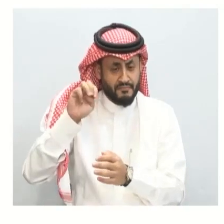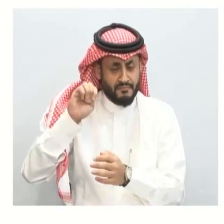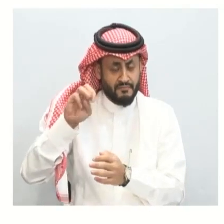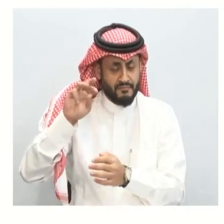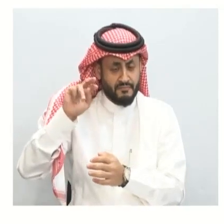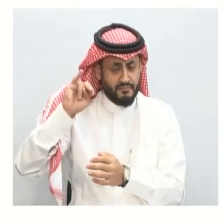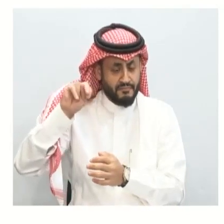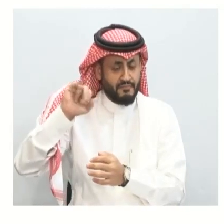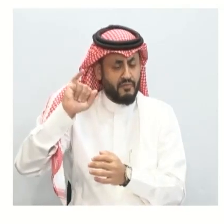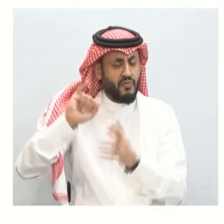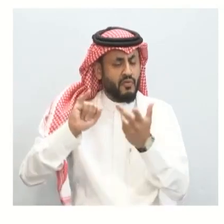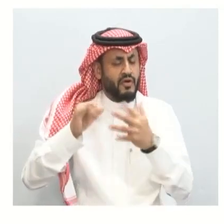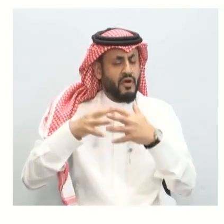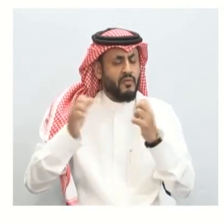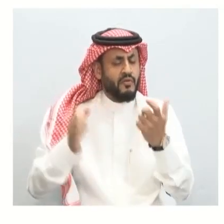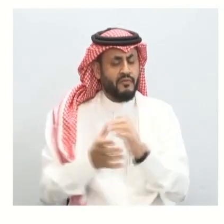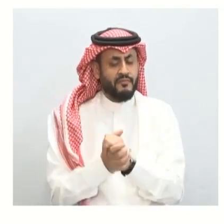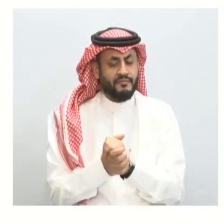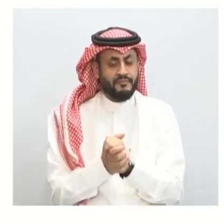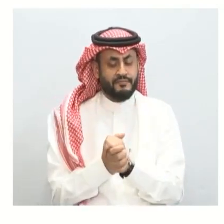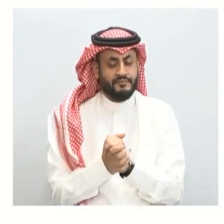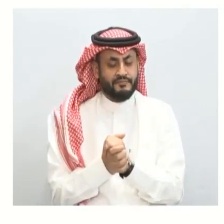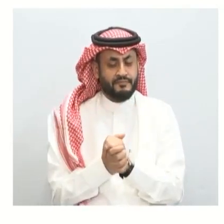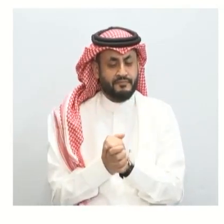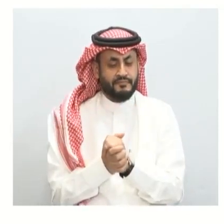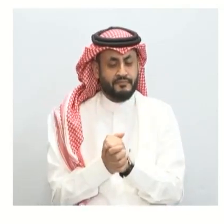What does the abbreviation stand for?